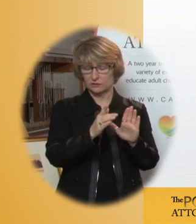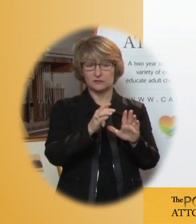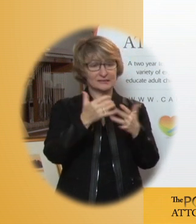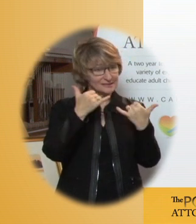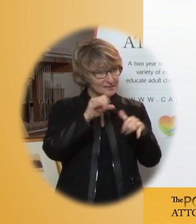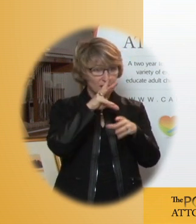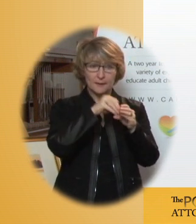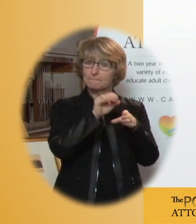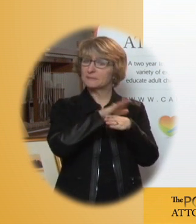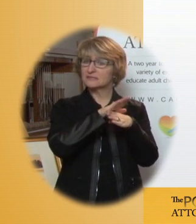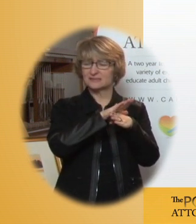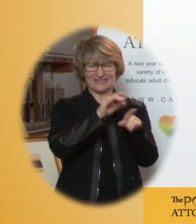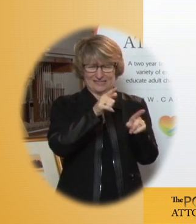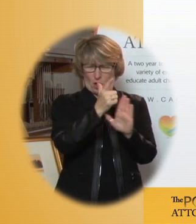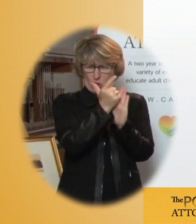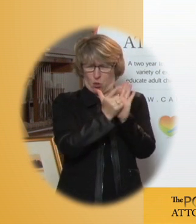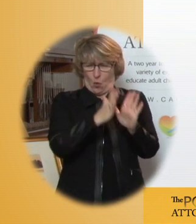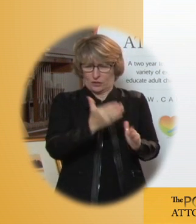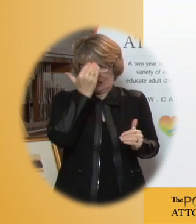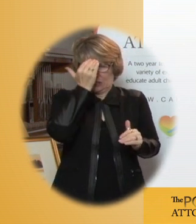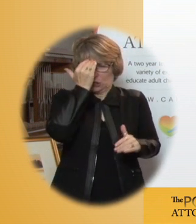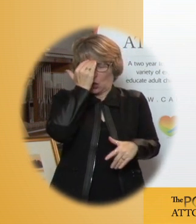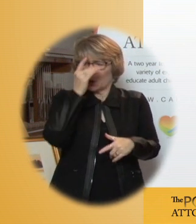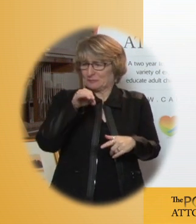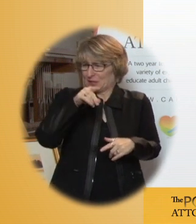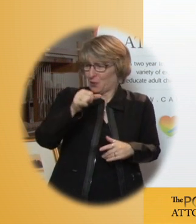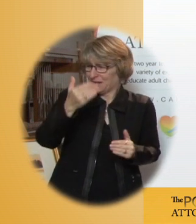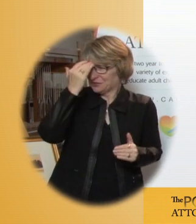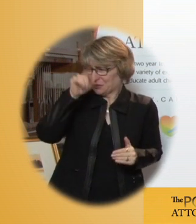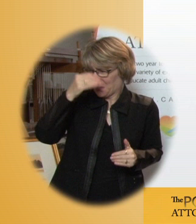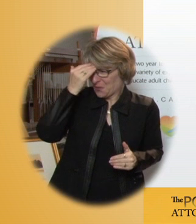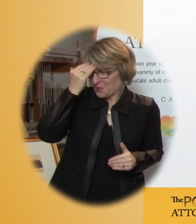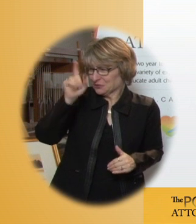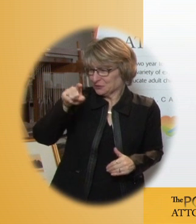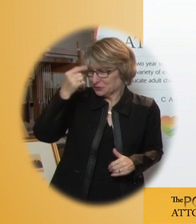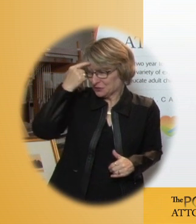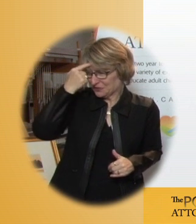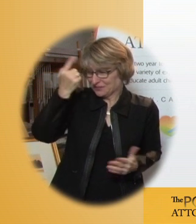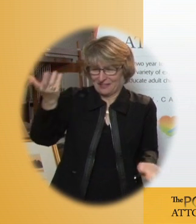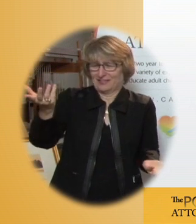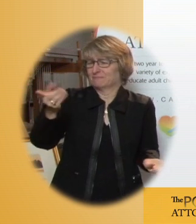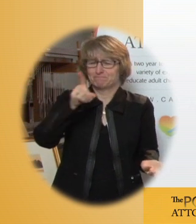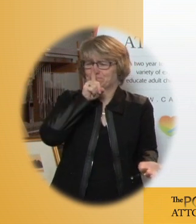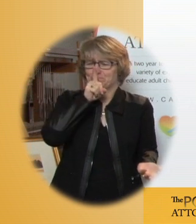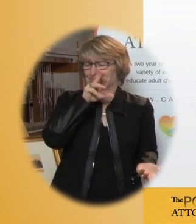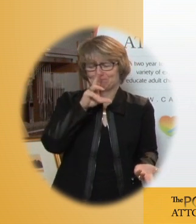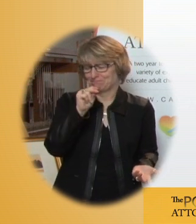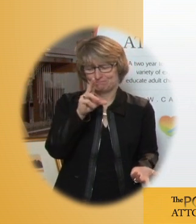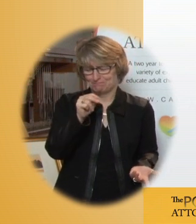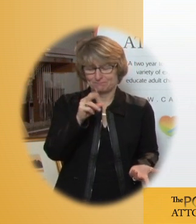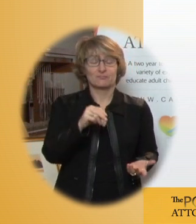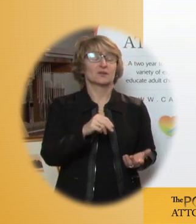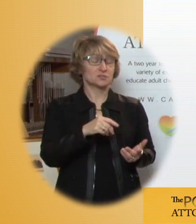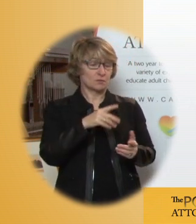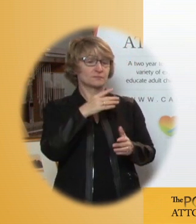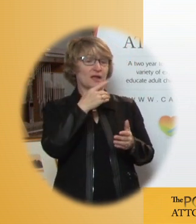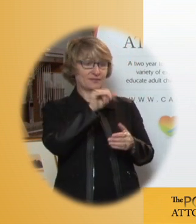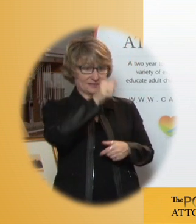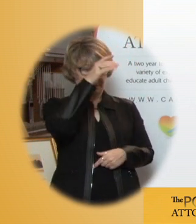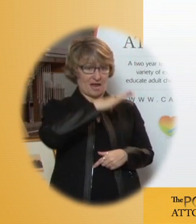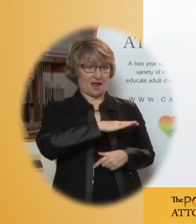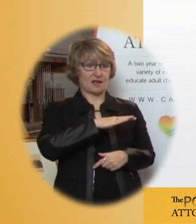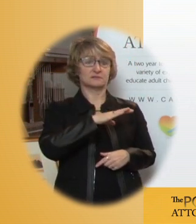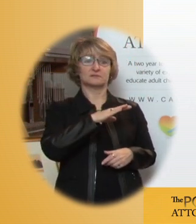practicing lawyer, so he knows all about the legal aspect of a power of attorney, right? Not. So this gentleman